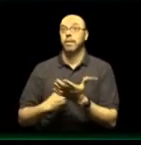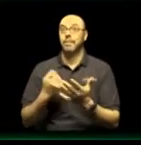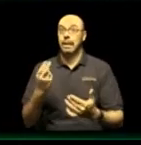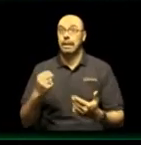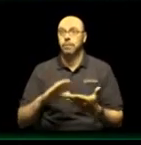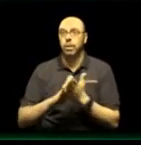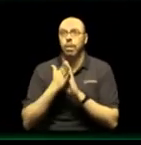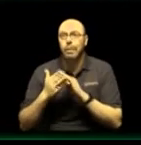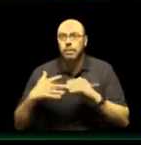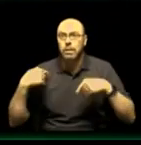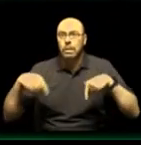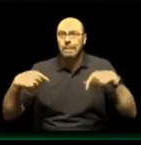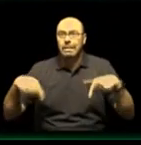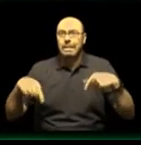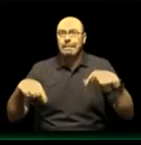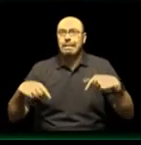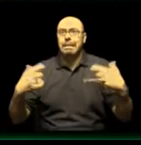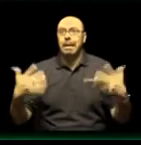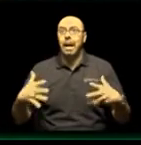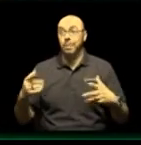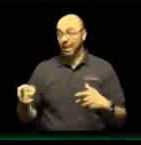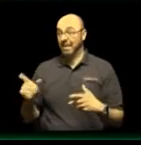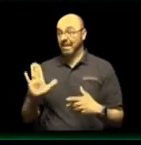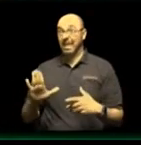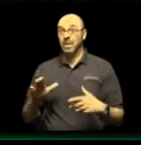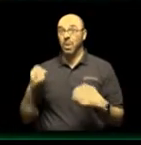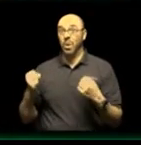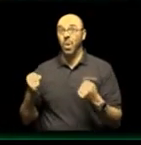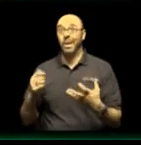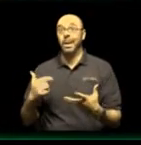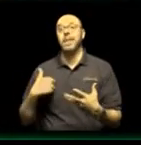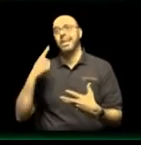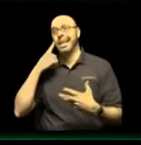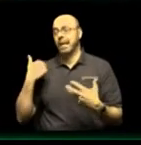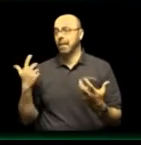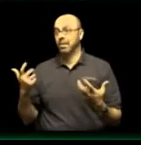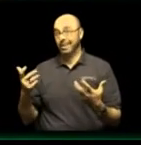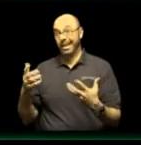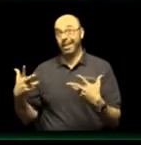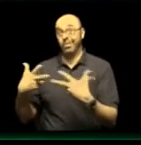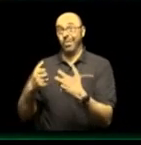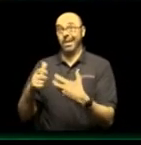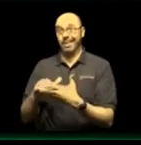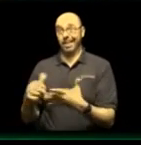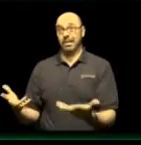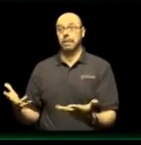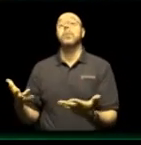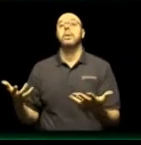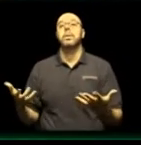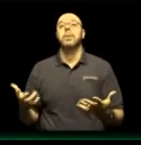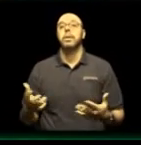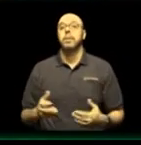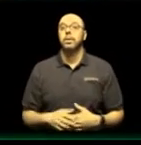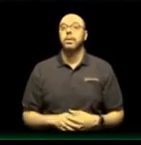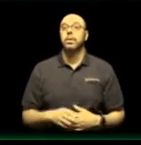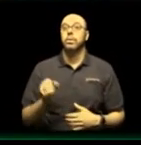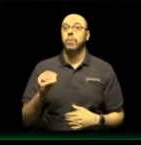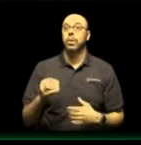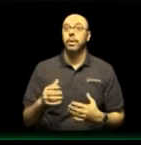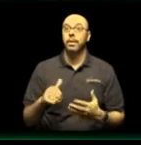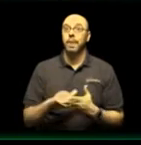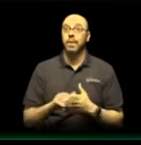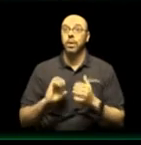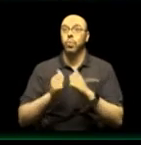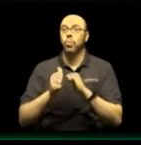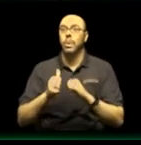nervous if the driver drives his car and don't want to wreck it. Right. So in July, summer, it's called